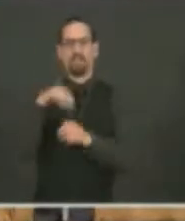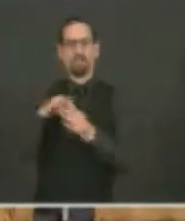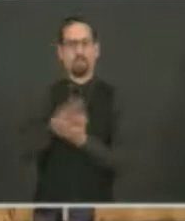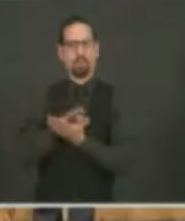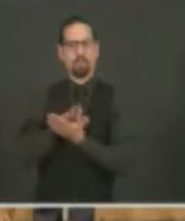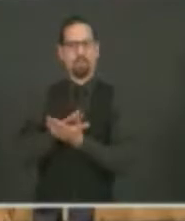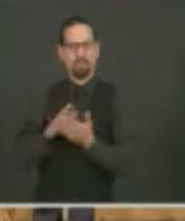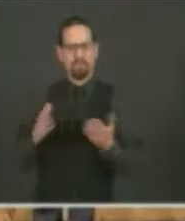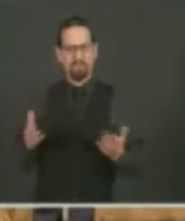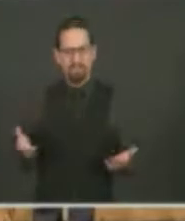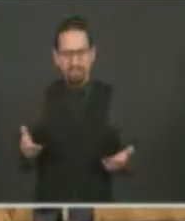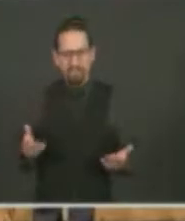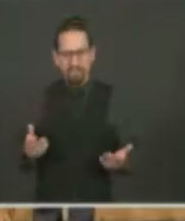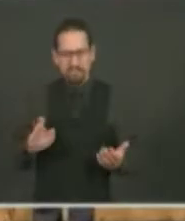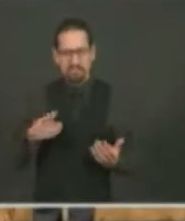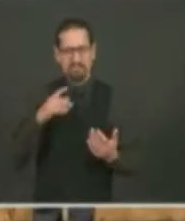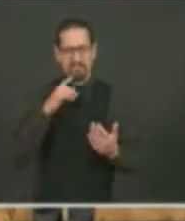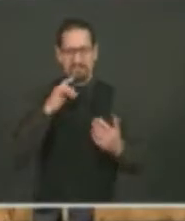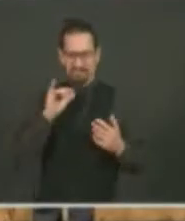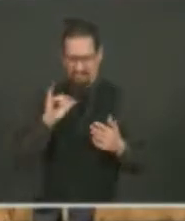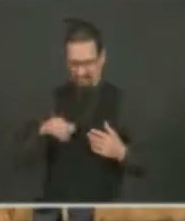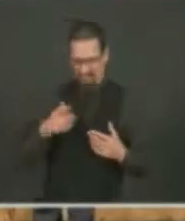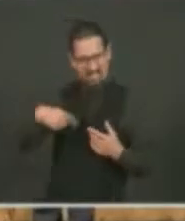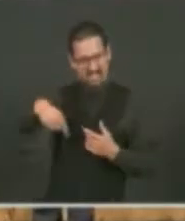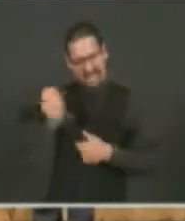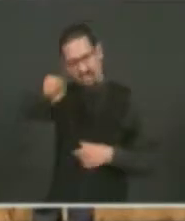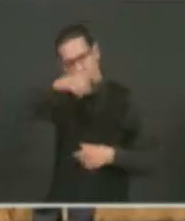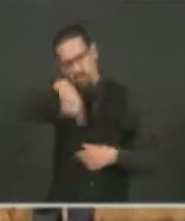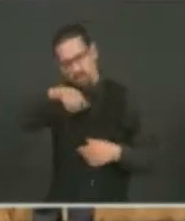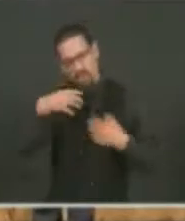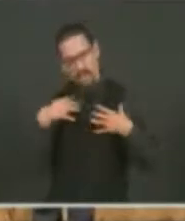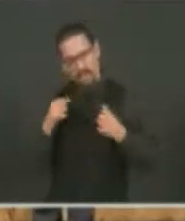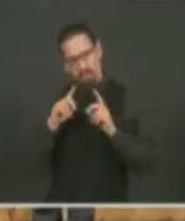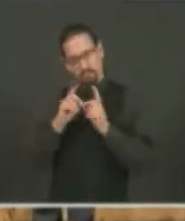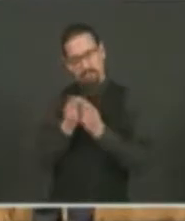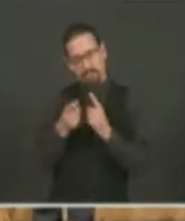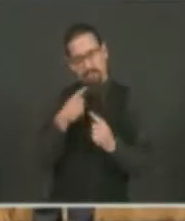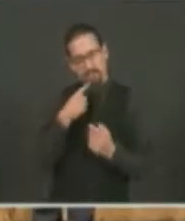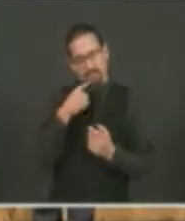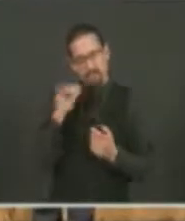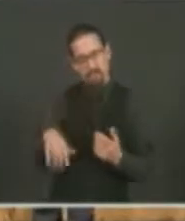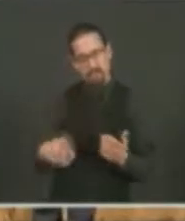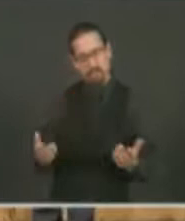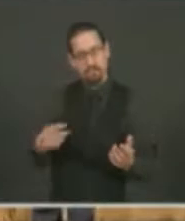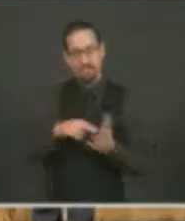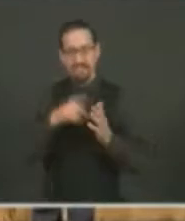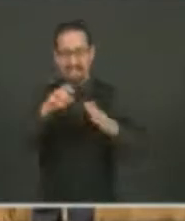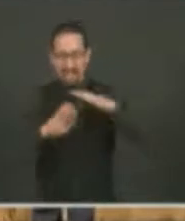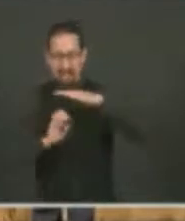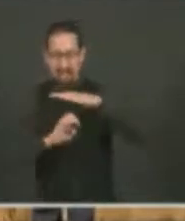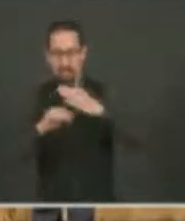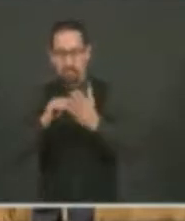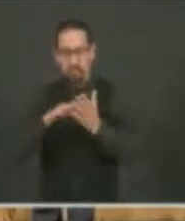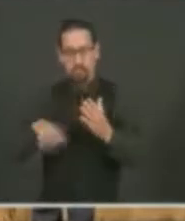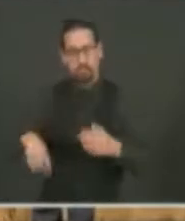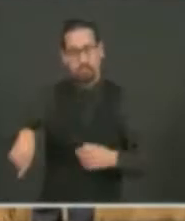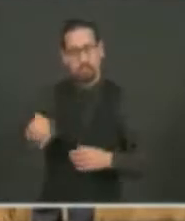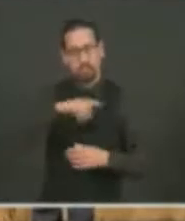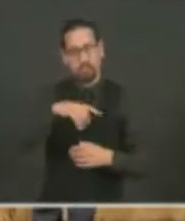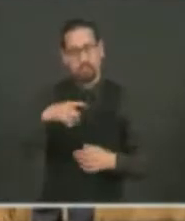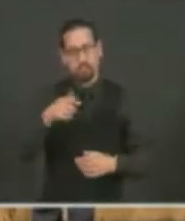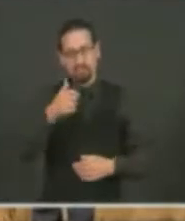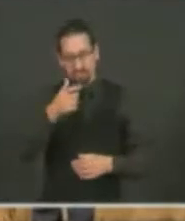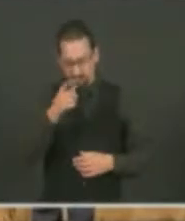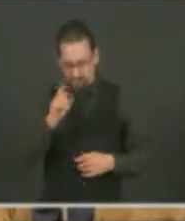to say about that? Because a lot of elementary schools have adopted this now. The kids, if they're sitting there, and you can imagine, you've had your own kids that, I mean, telling